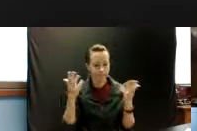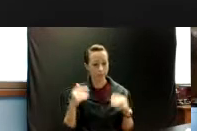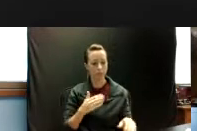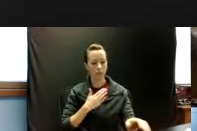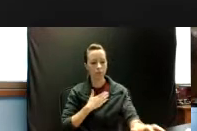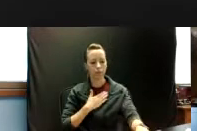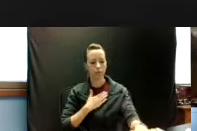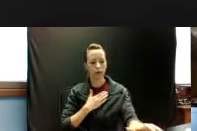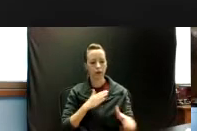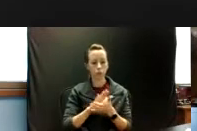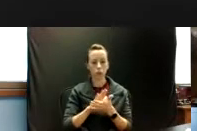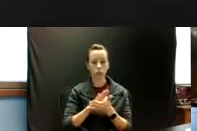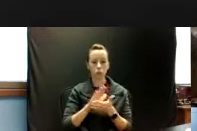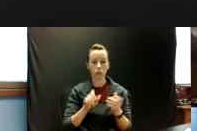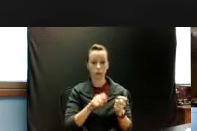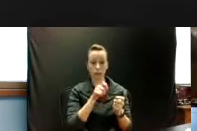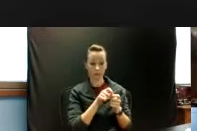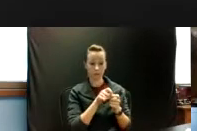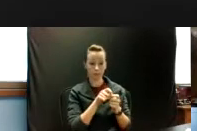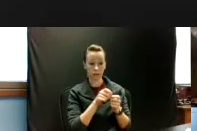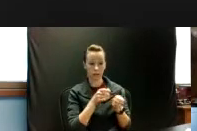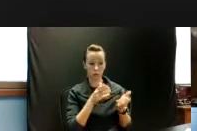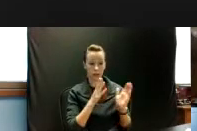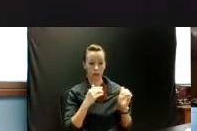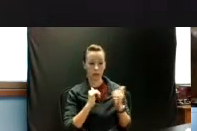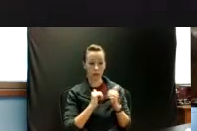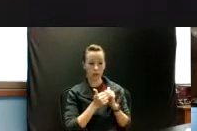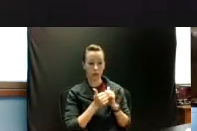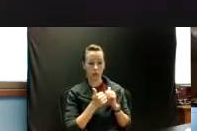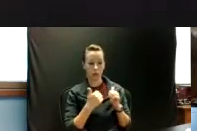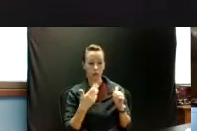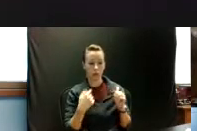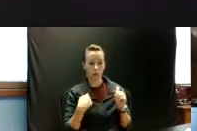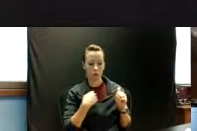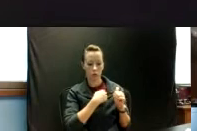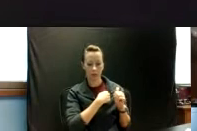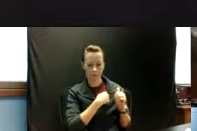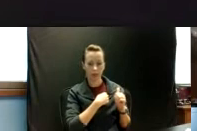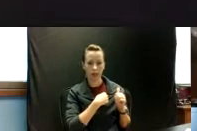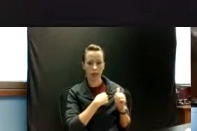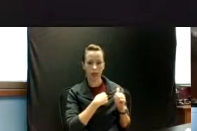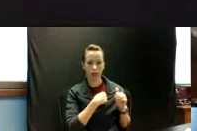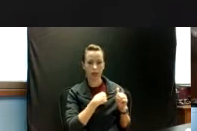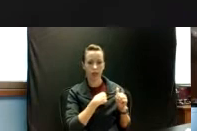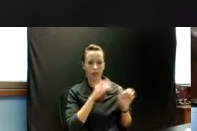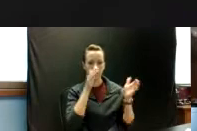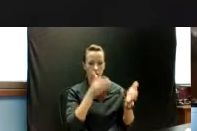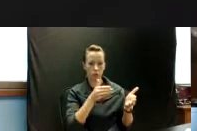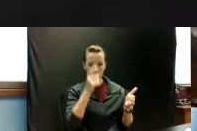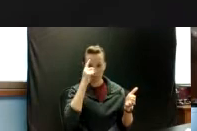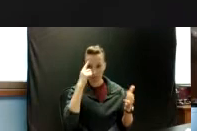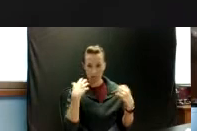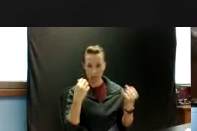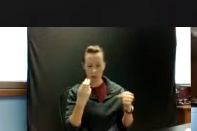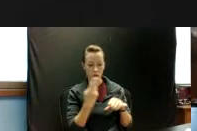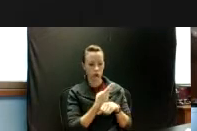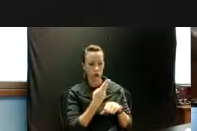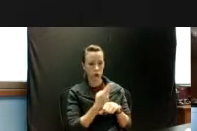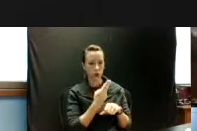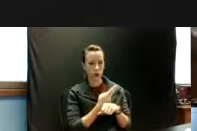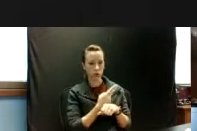school specifically, the way we kind of go about mental health is sort of using expressions